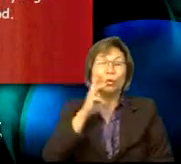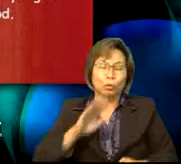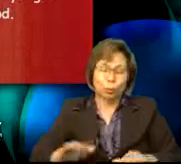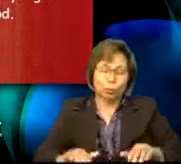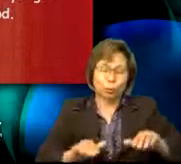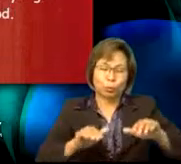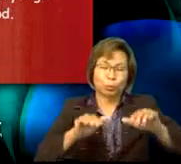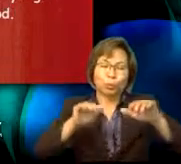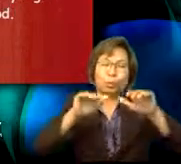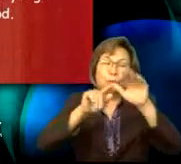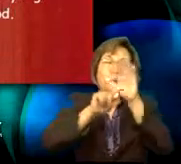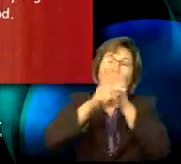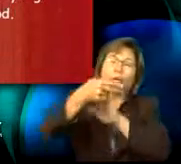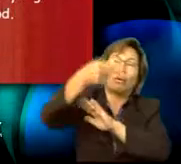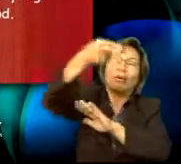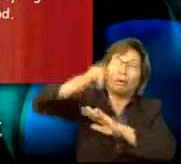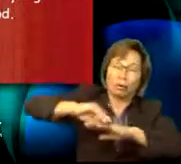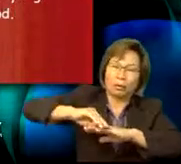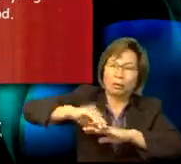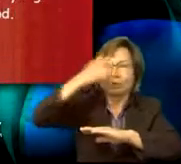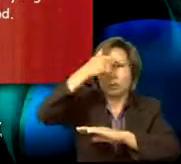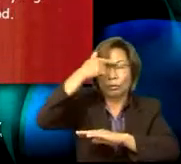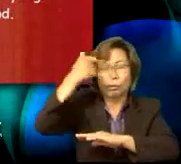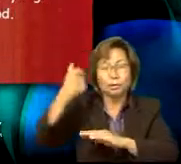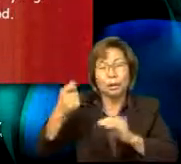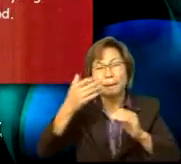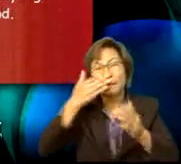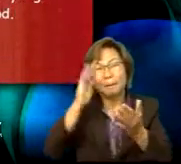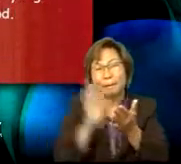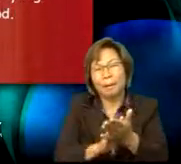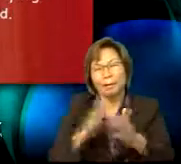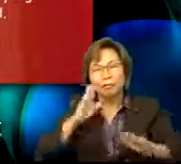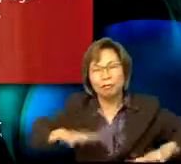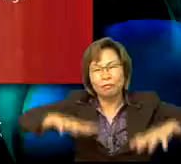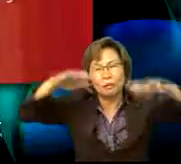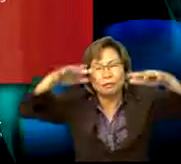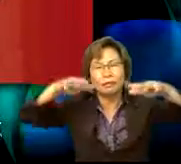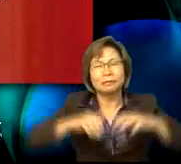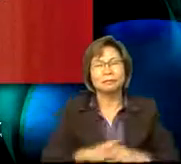The water rose very high, causing a bad flood.